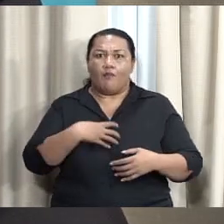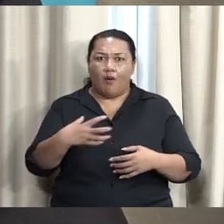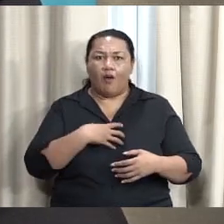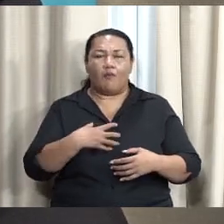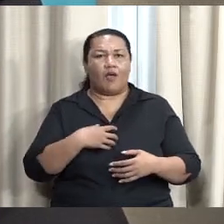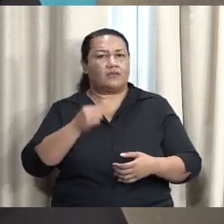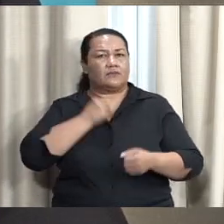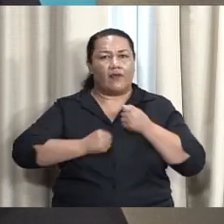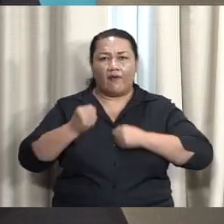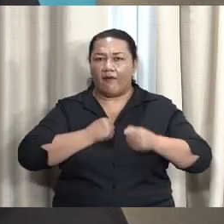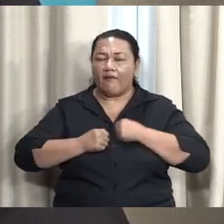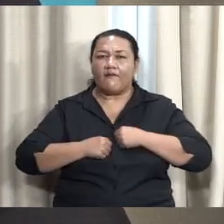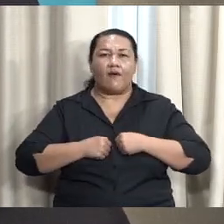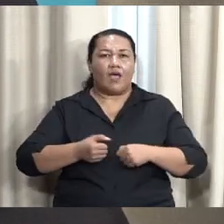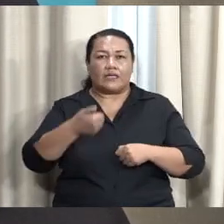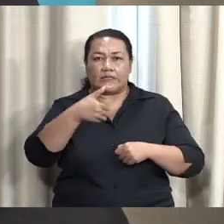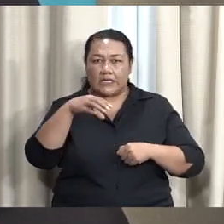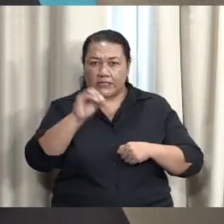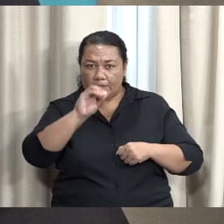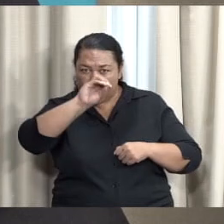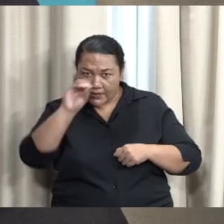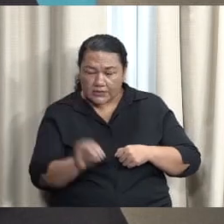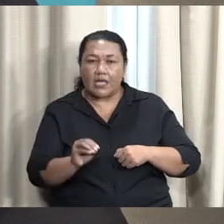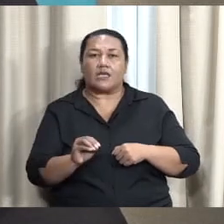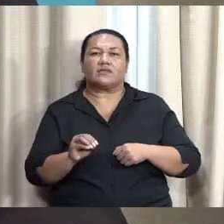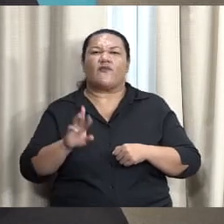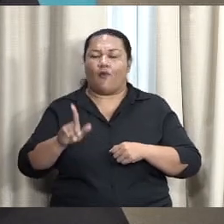below the poverty line and facing hardship.